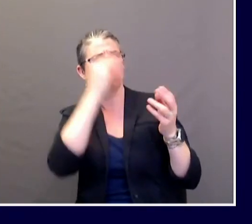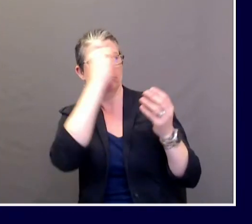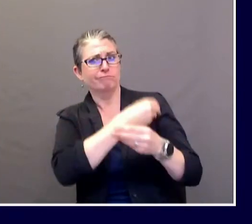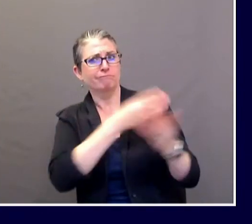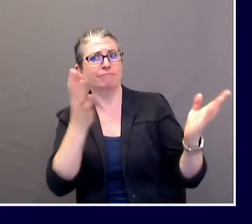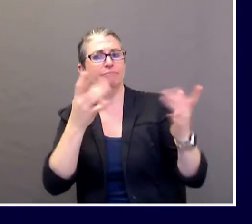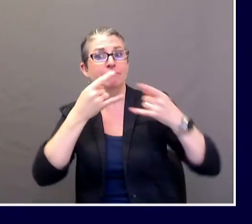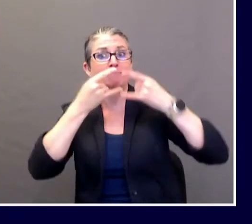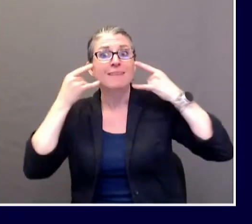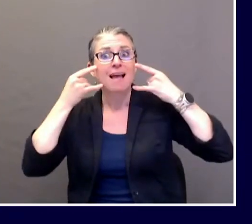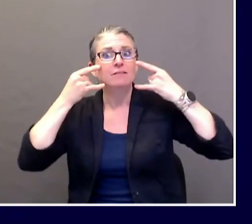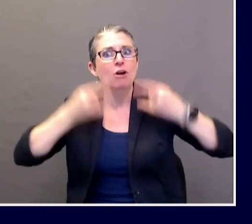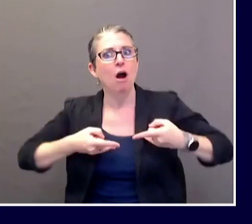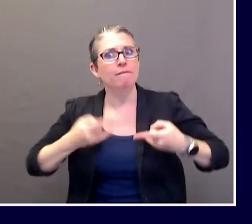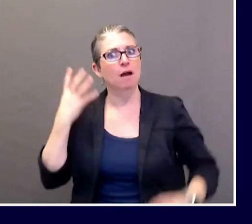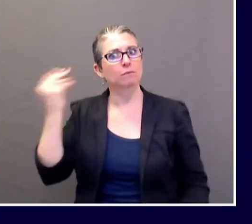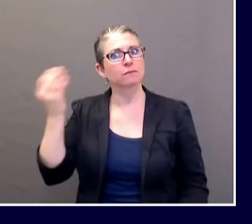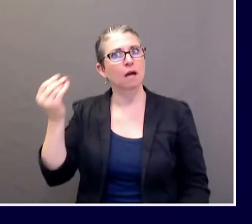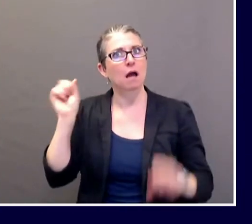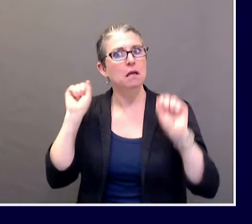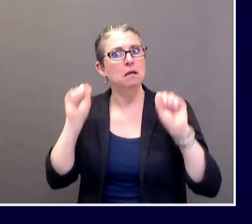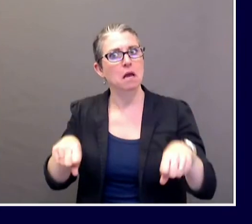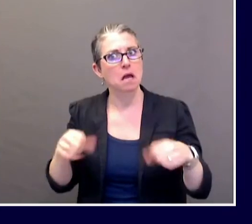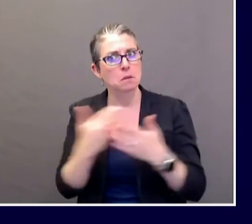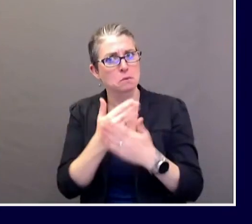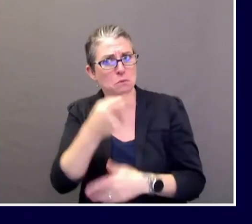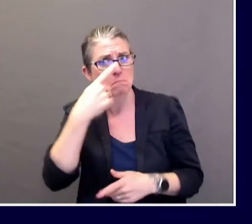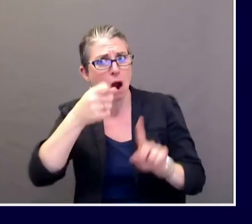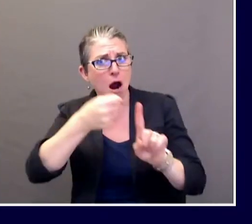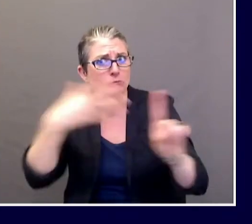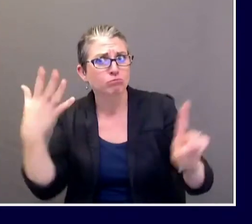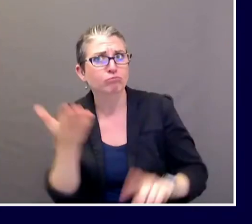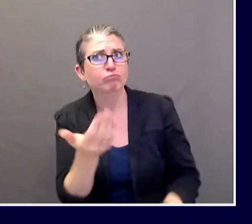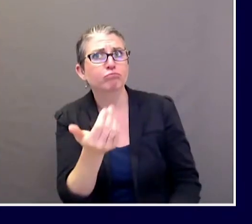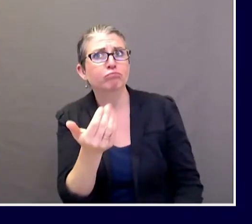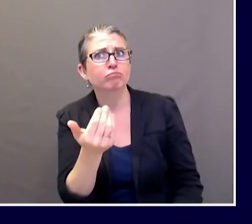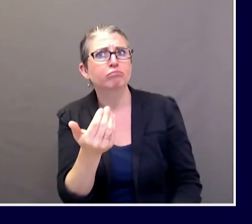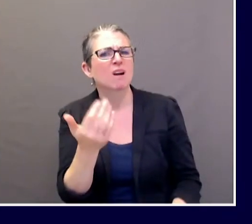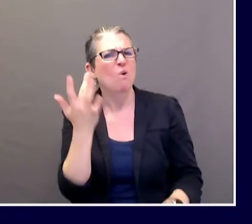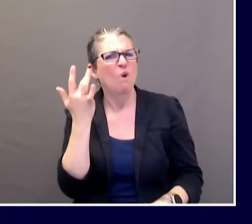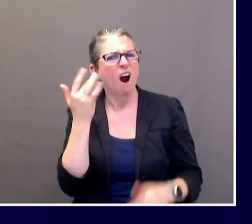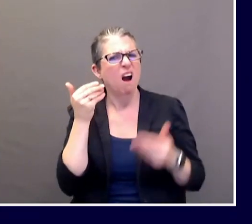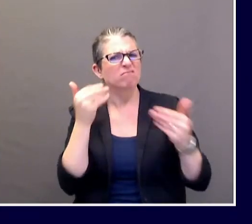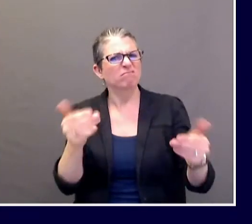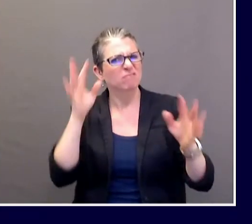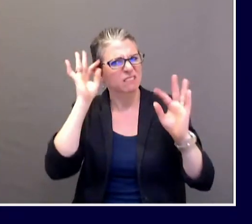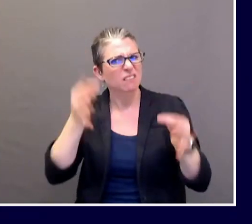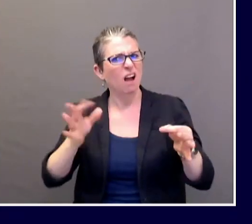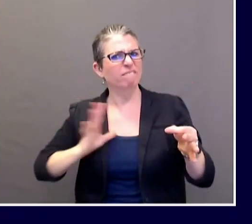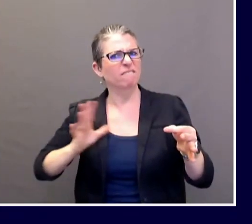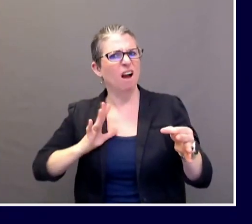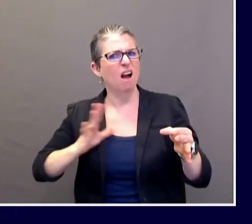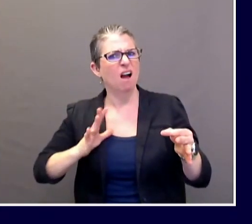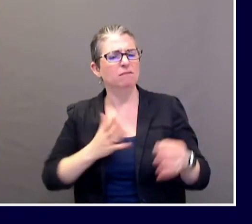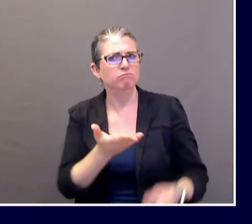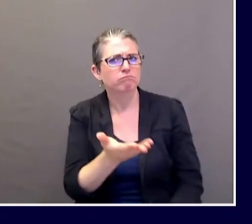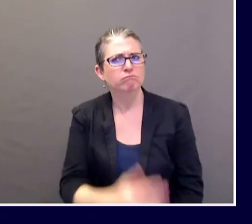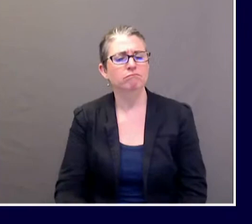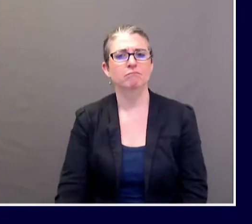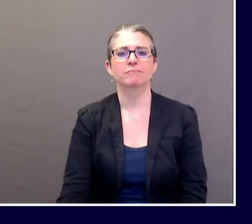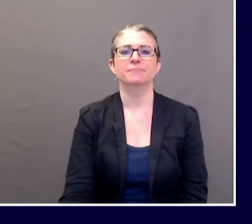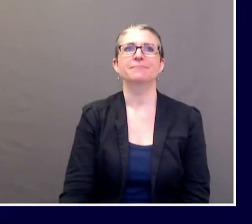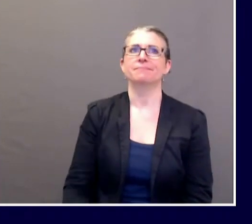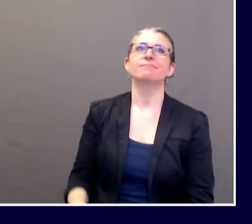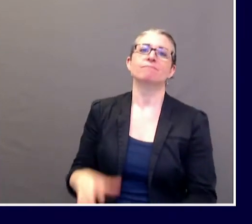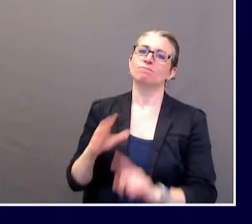talk us through a little bit about what happened behind the scenes leading up to this and how you feel about it? Sure, I can start, but Commissioner Lambrou and I have